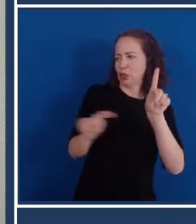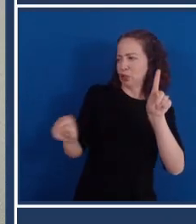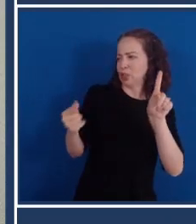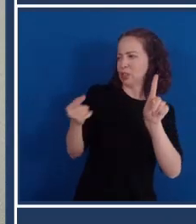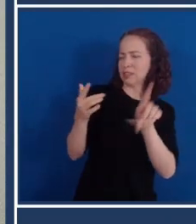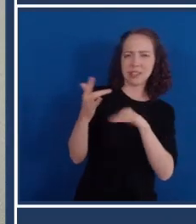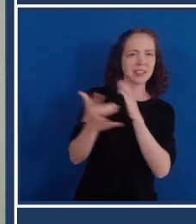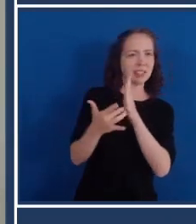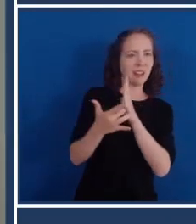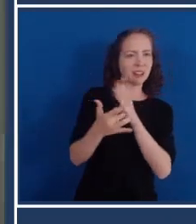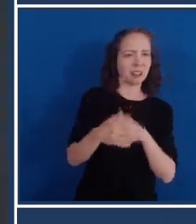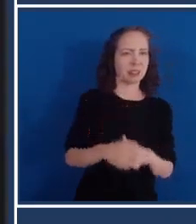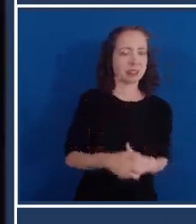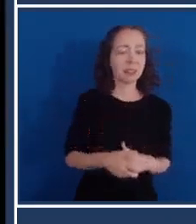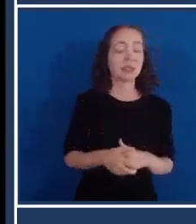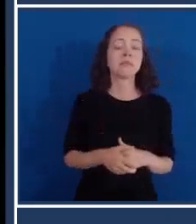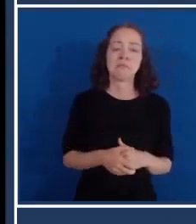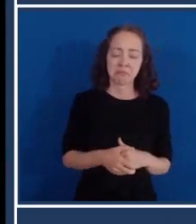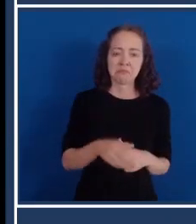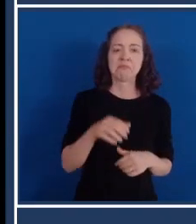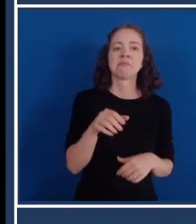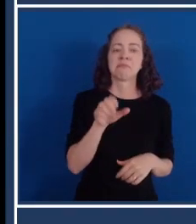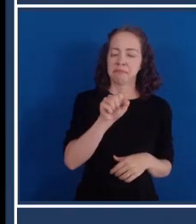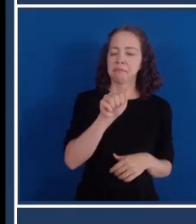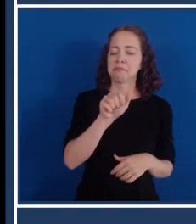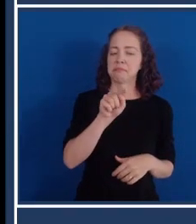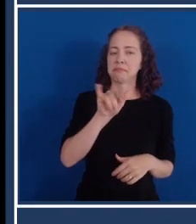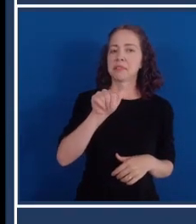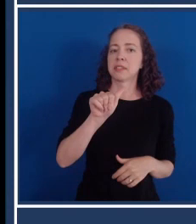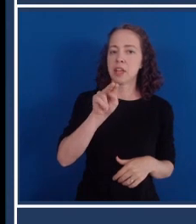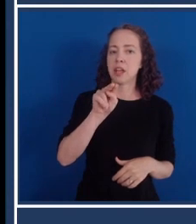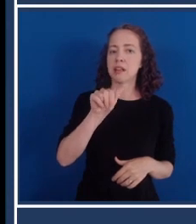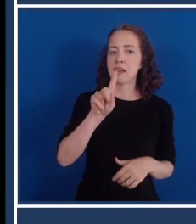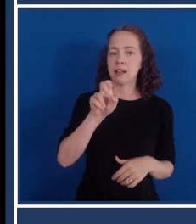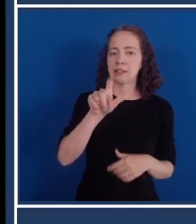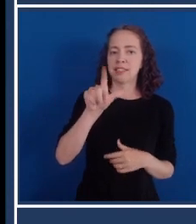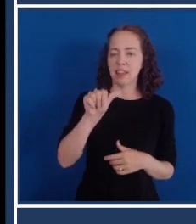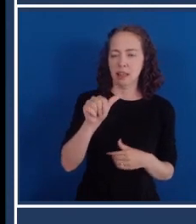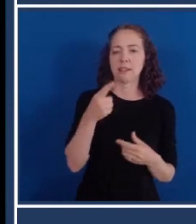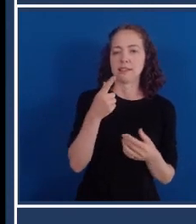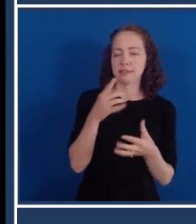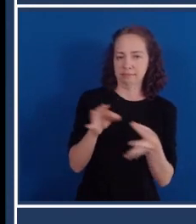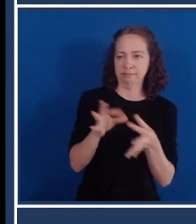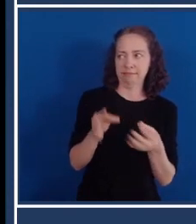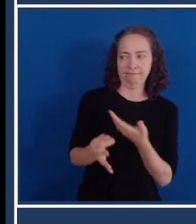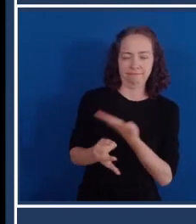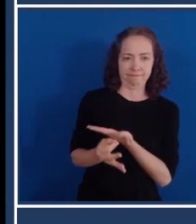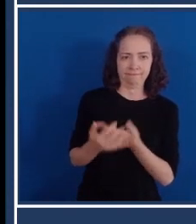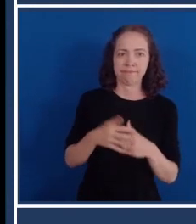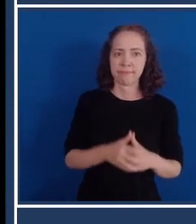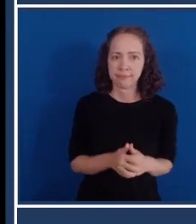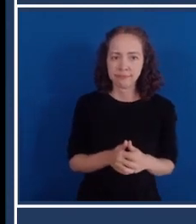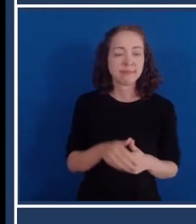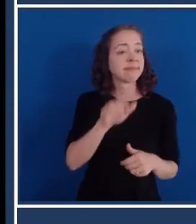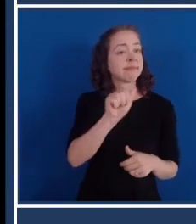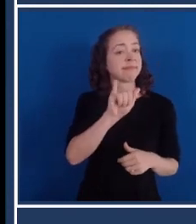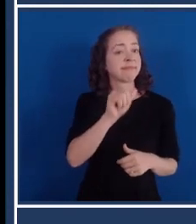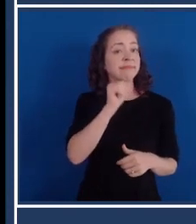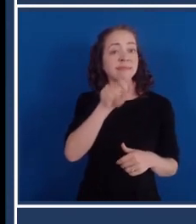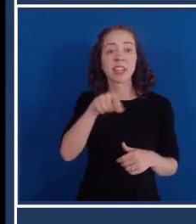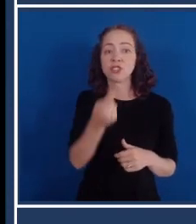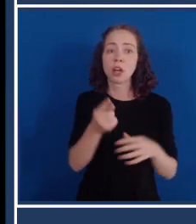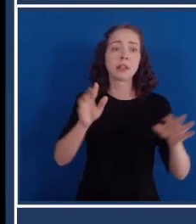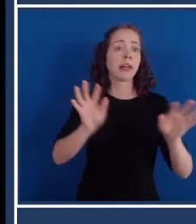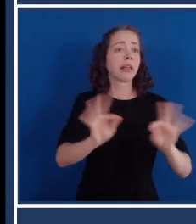Satya Nadella puts it well when he says, AI isn't just another piece of technology. It could be one of the